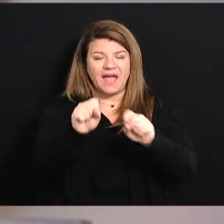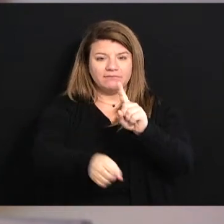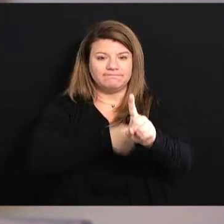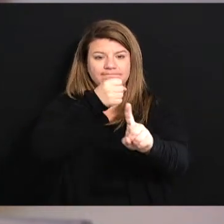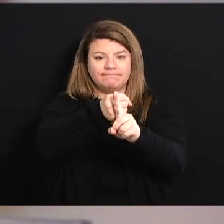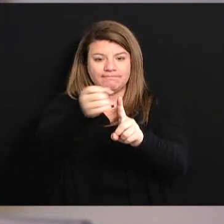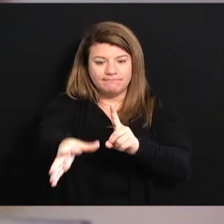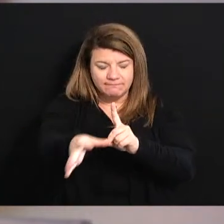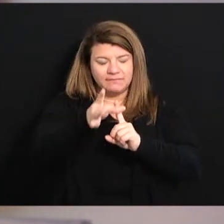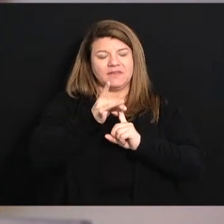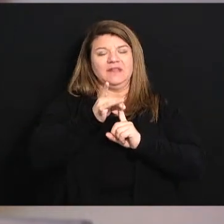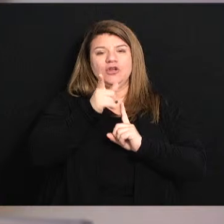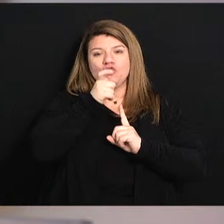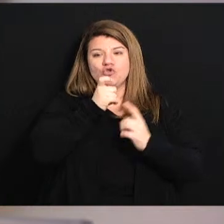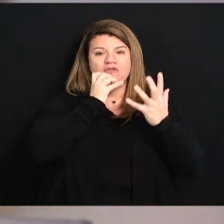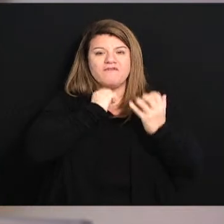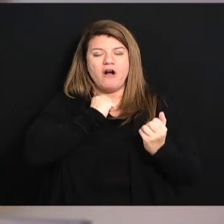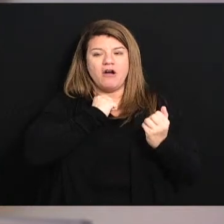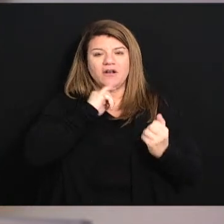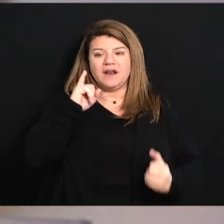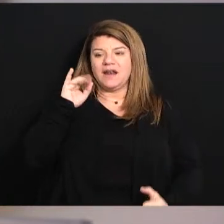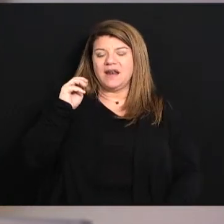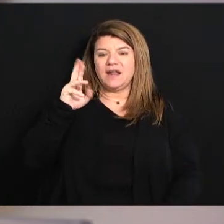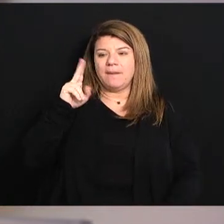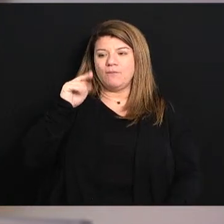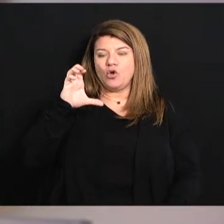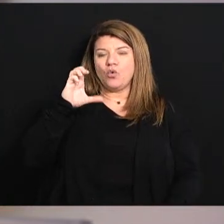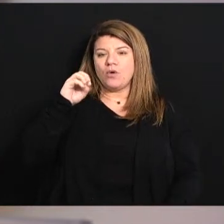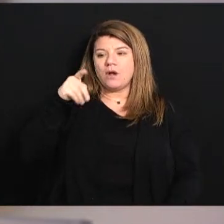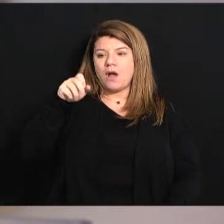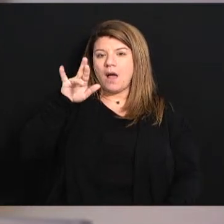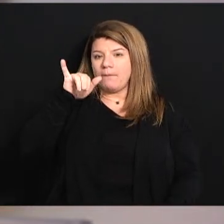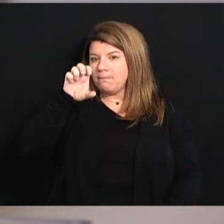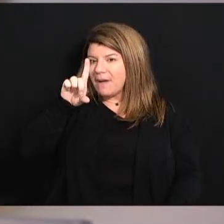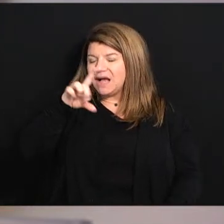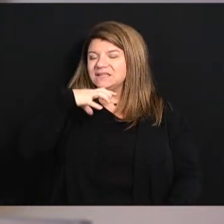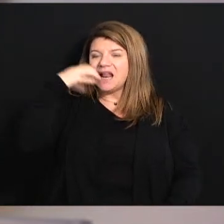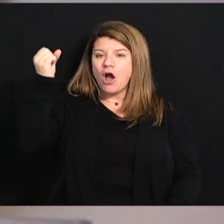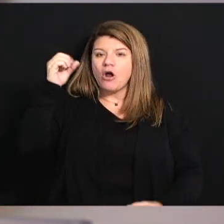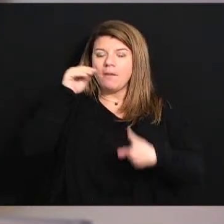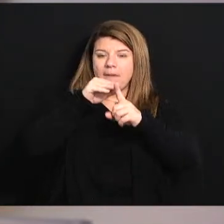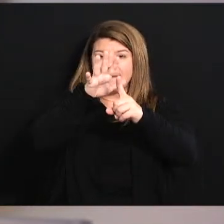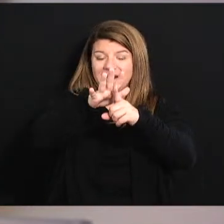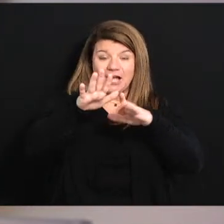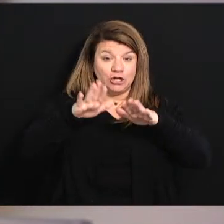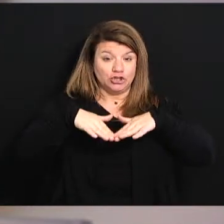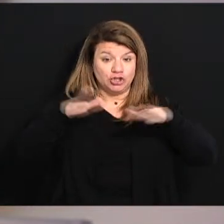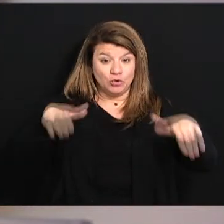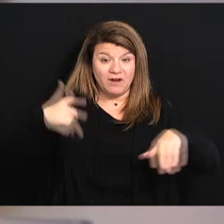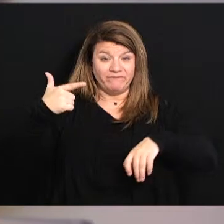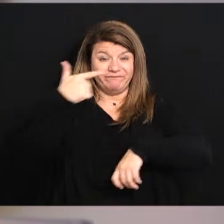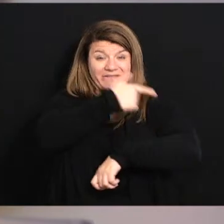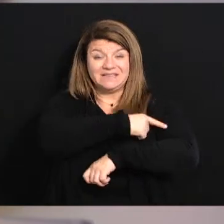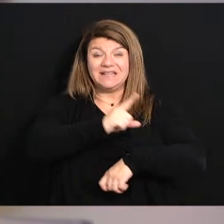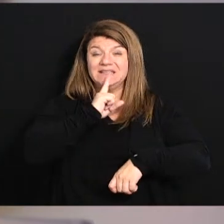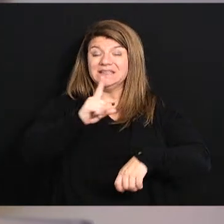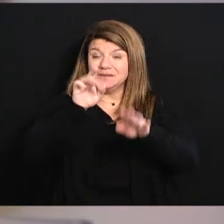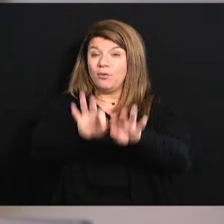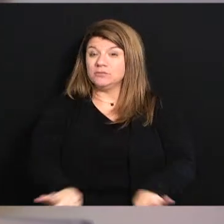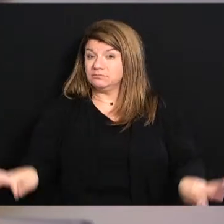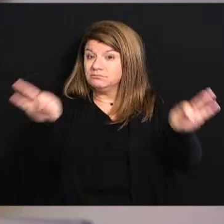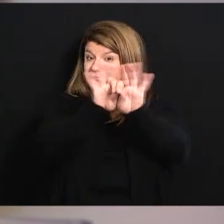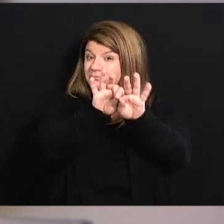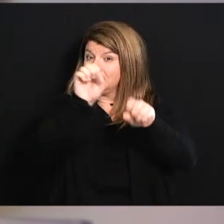are vulnerable, immunocompromised, or elders. So getting children vaccinated is very important. But as you've pointed out,